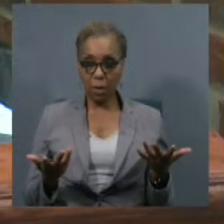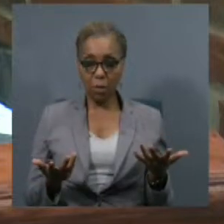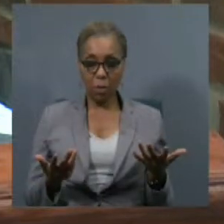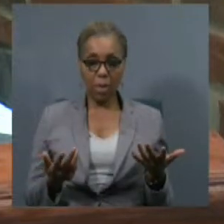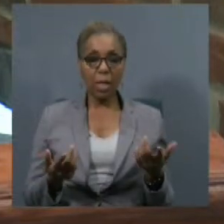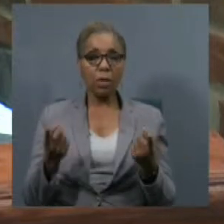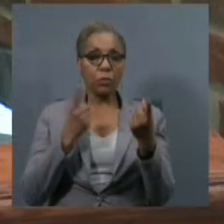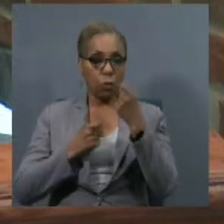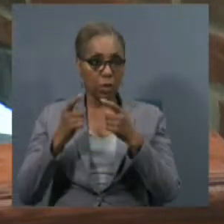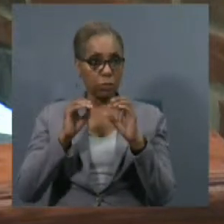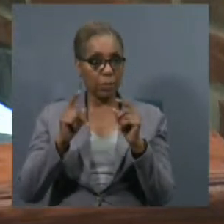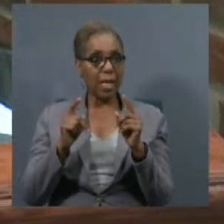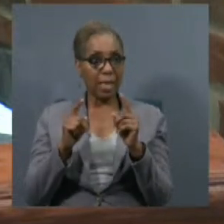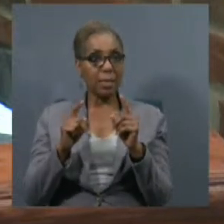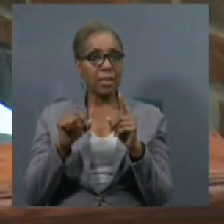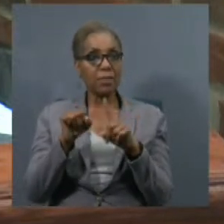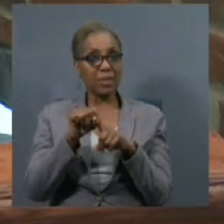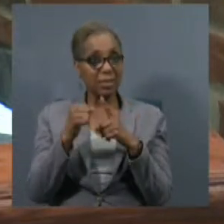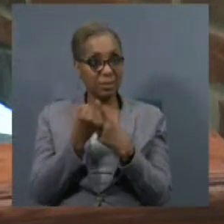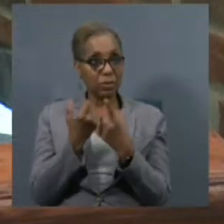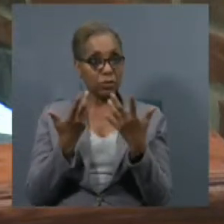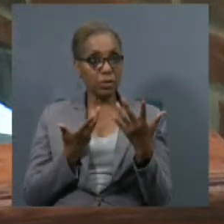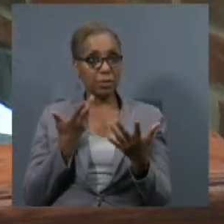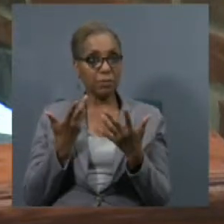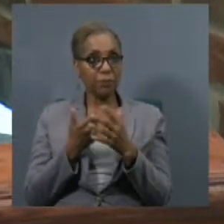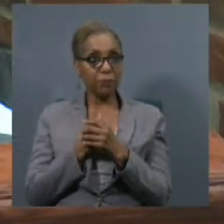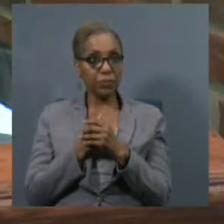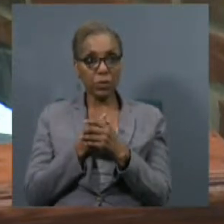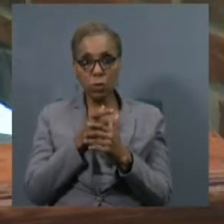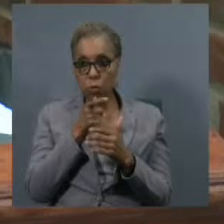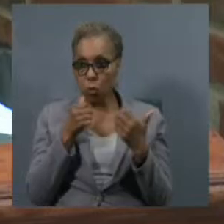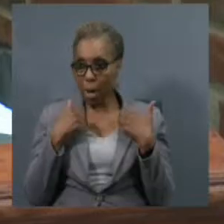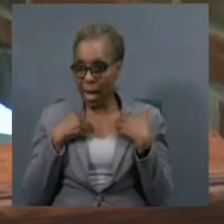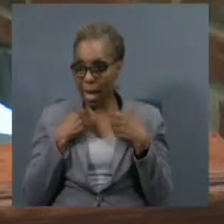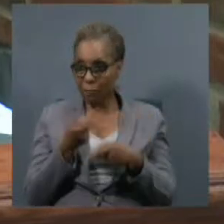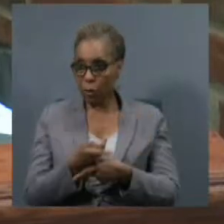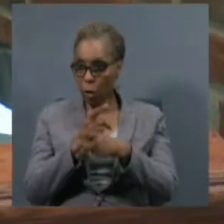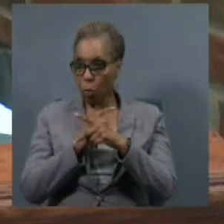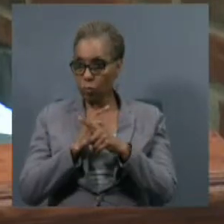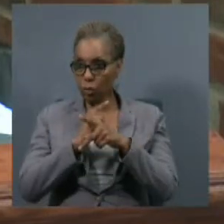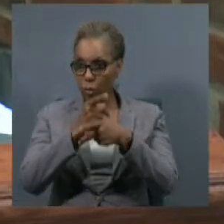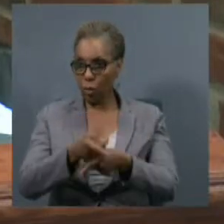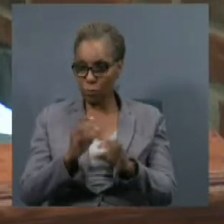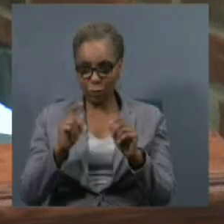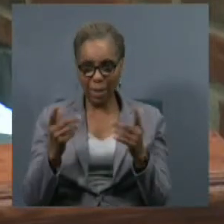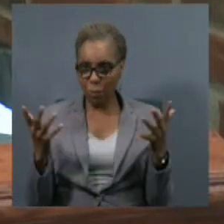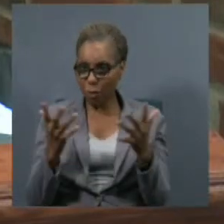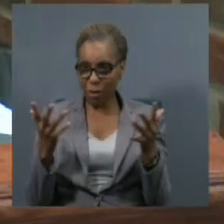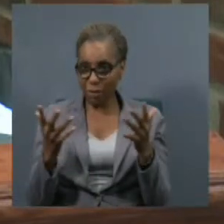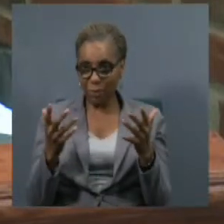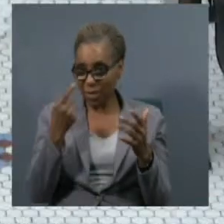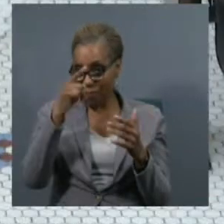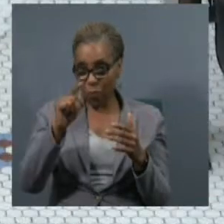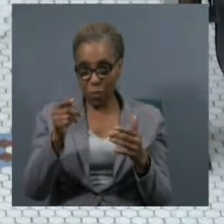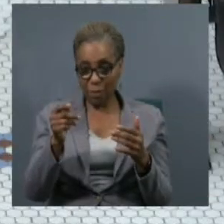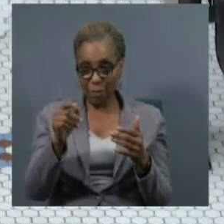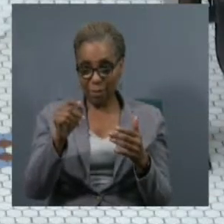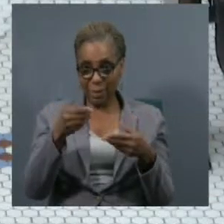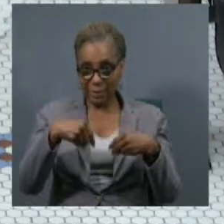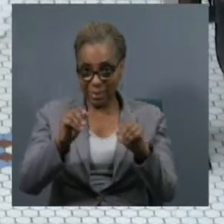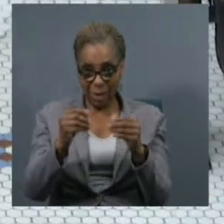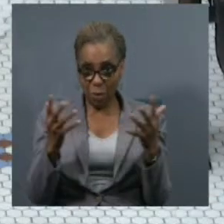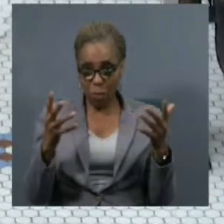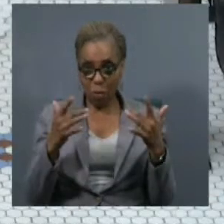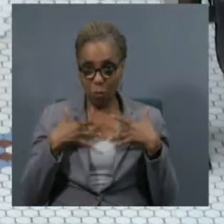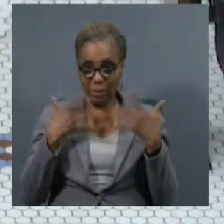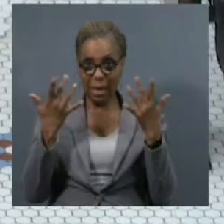questions I ask is the condition of these, who has loans on them? What's the condition of these? Are they up for sale? What's happening? And